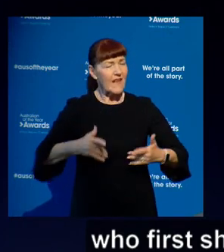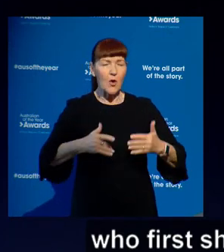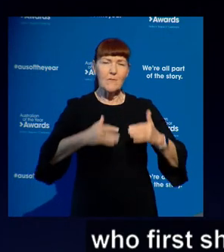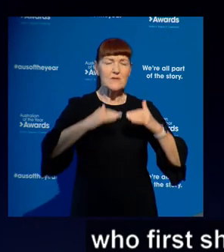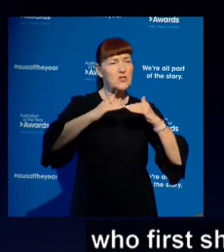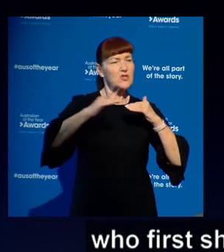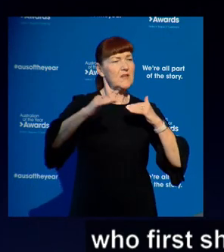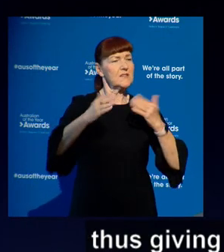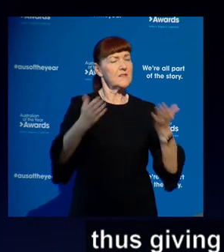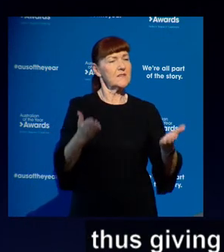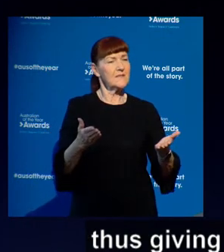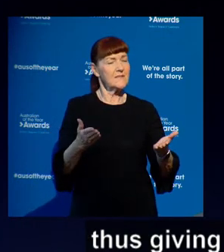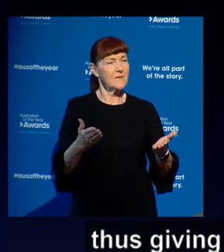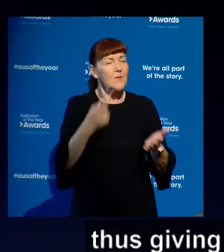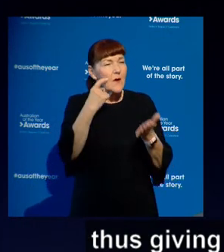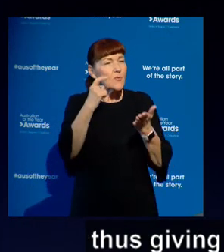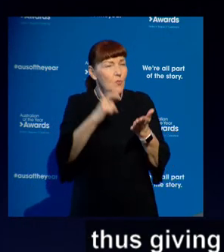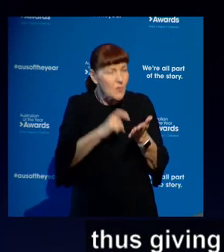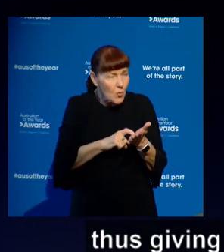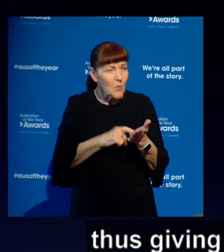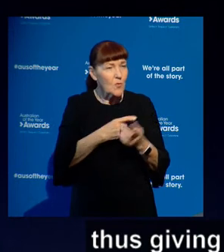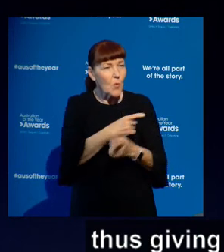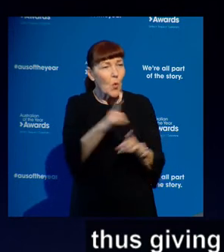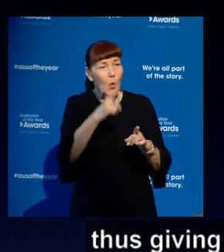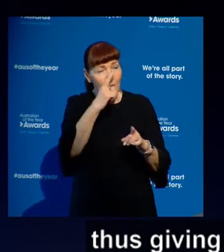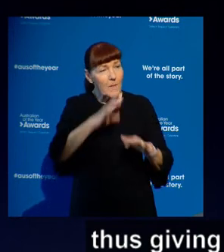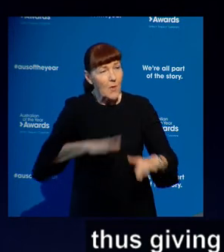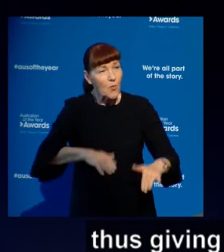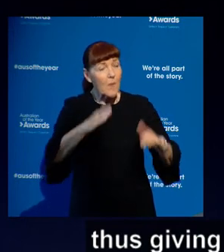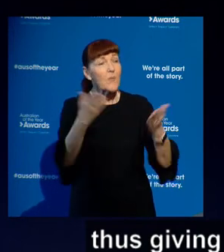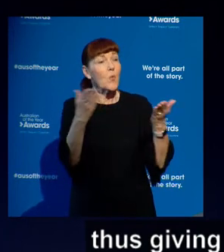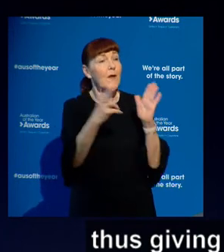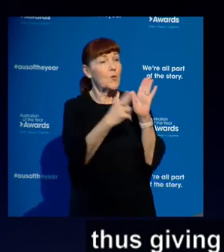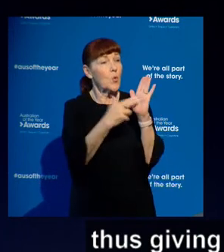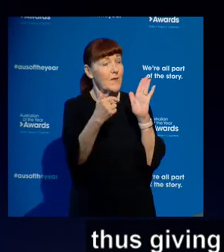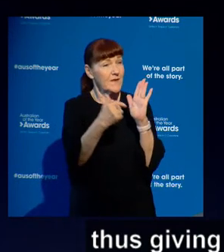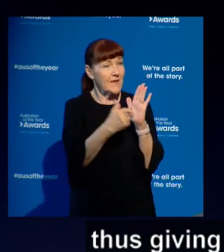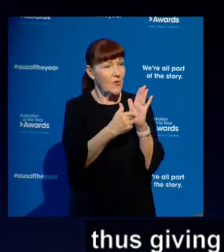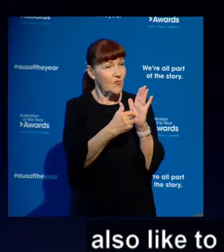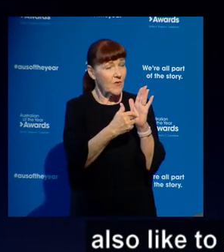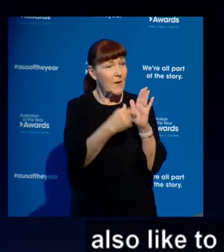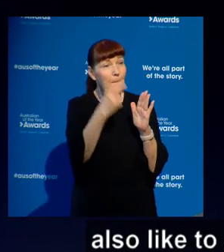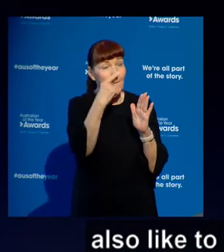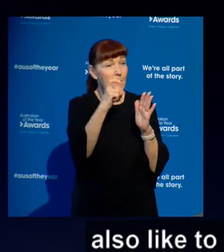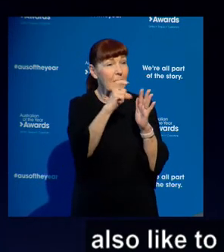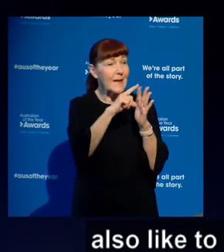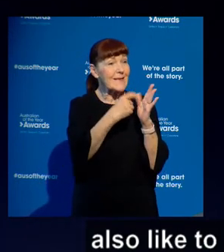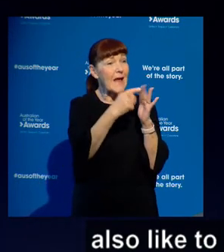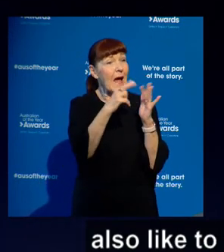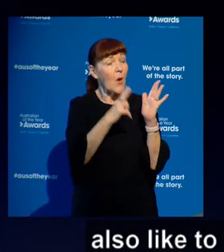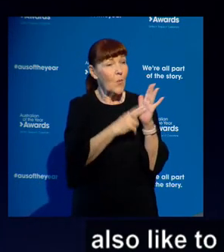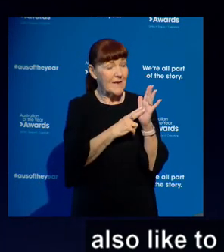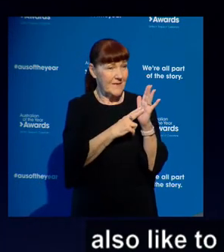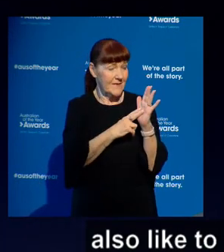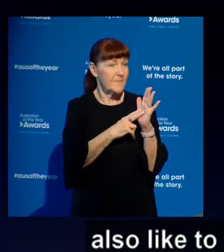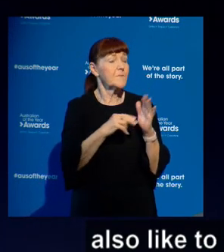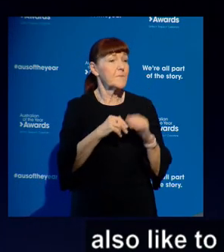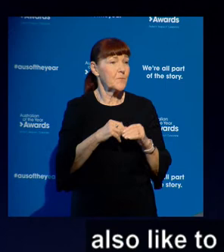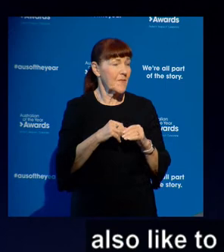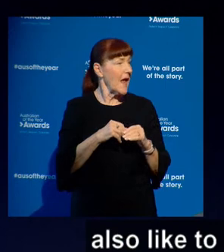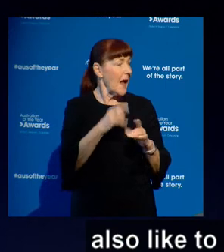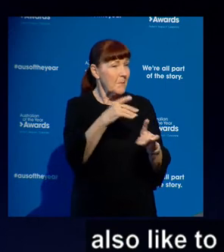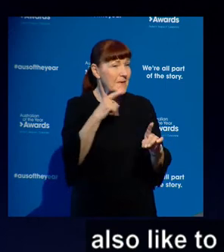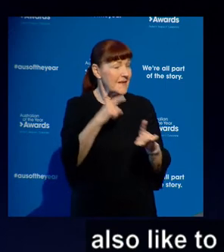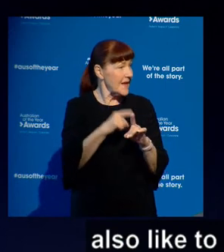also like to acknowledge all of the people I grew up with in the Northern Territory, especially the Darwin people, and also,